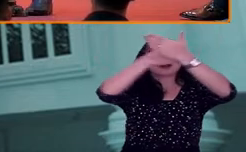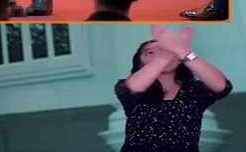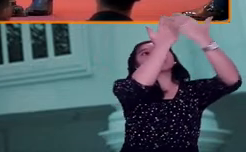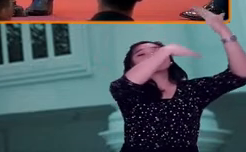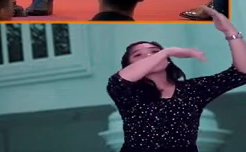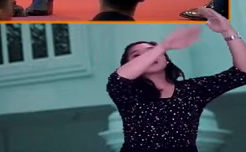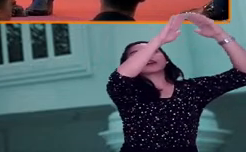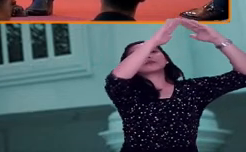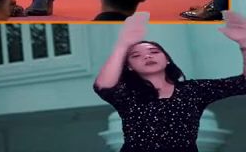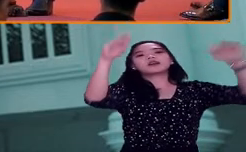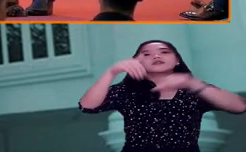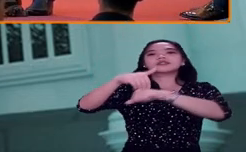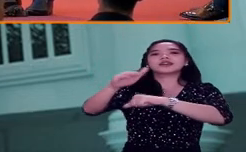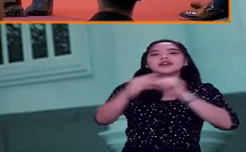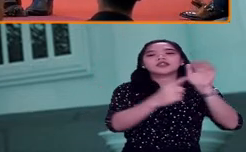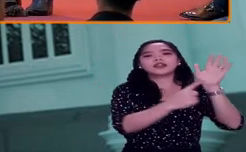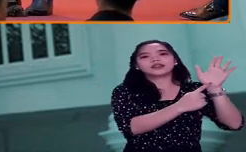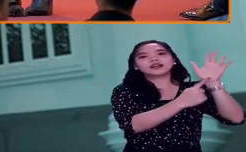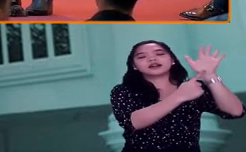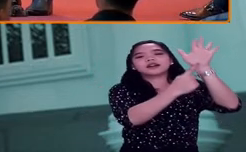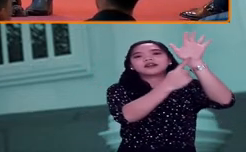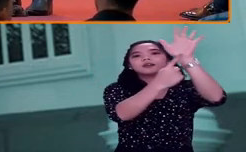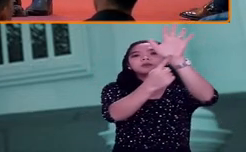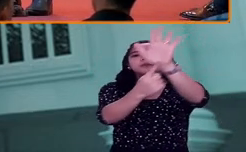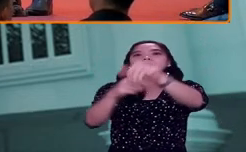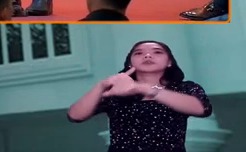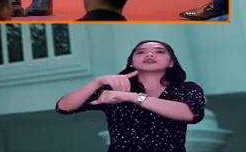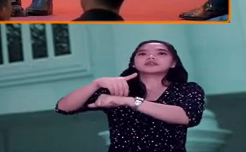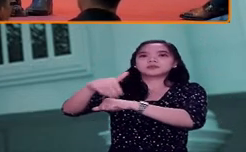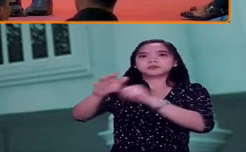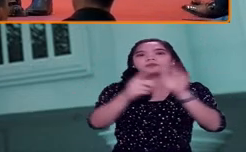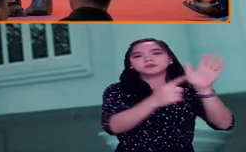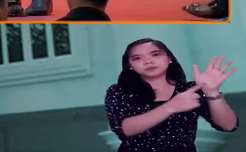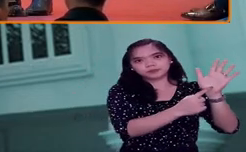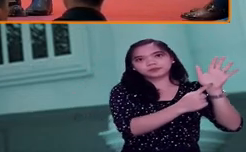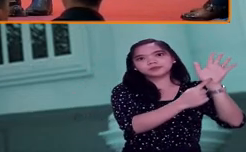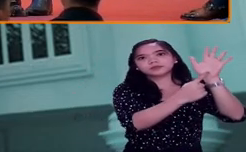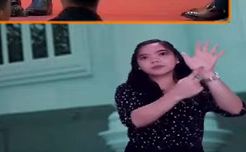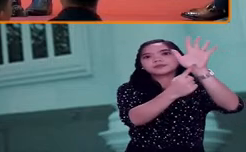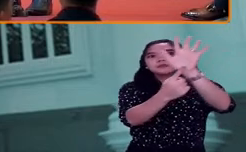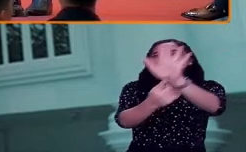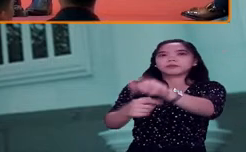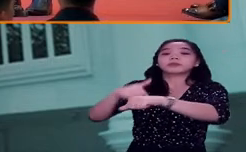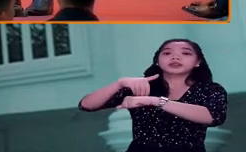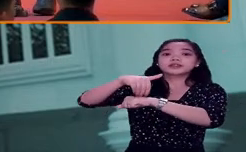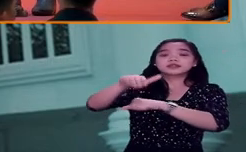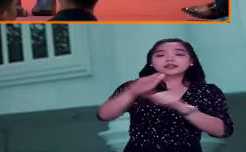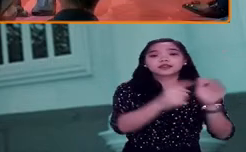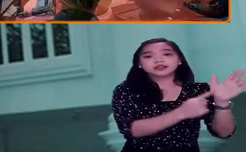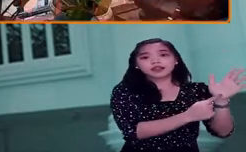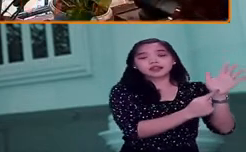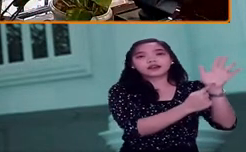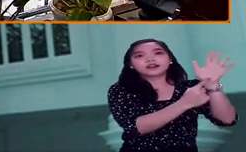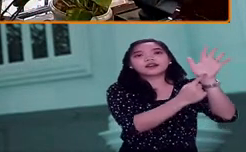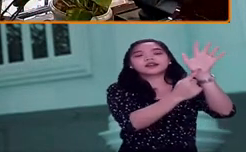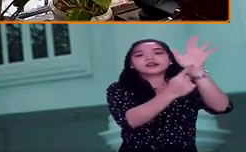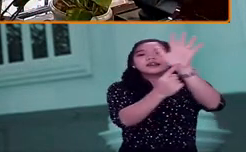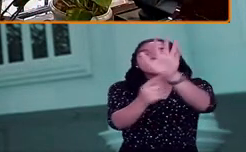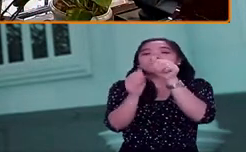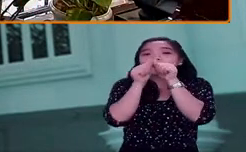for a crown above. Send the light. Send the light. Send